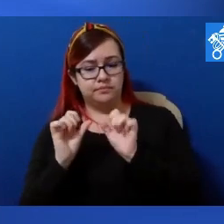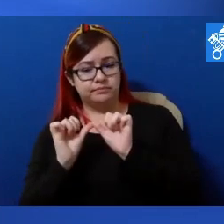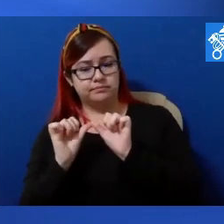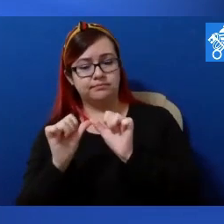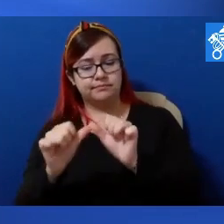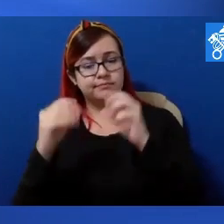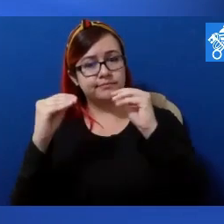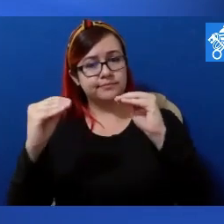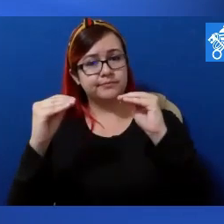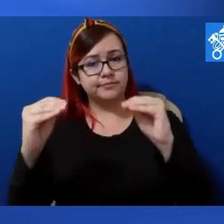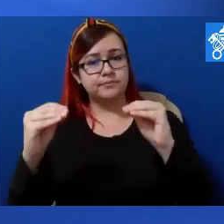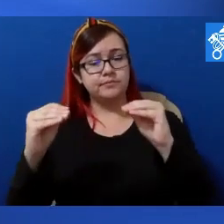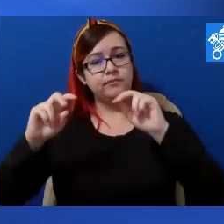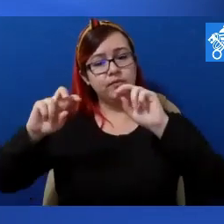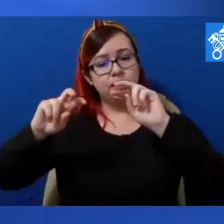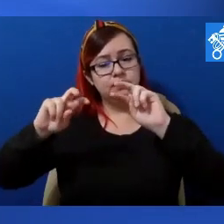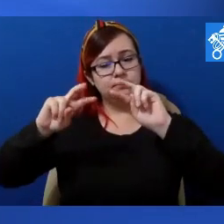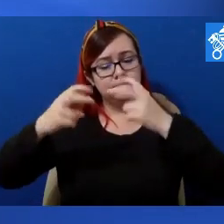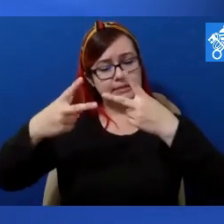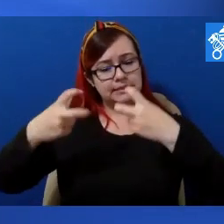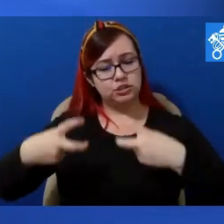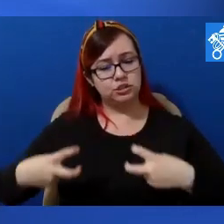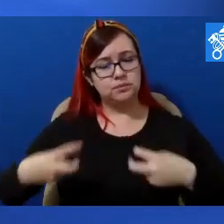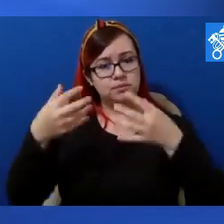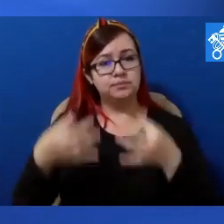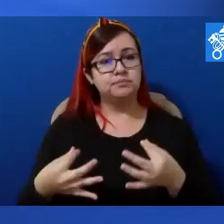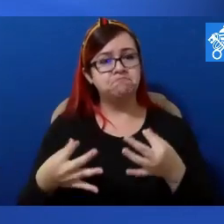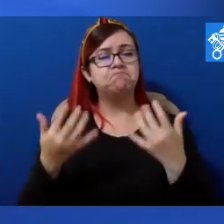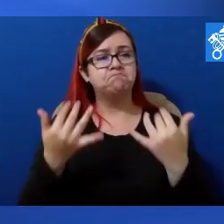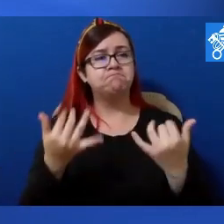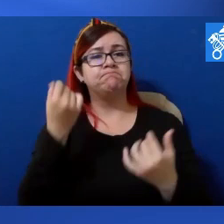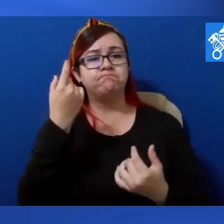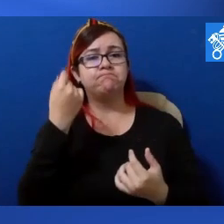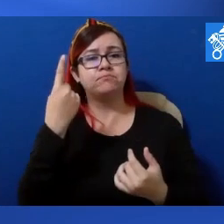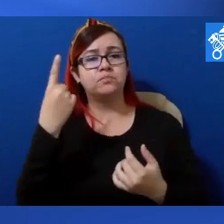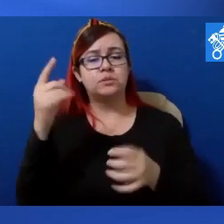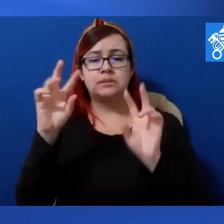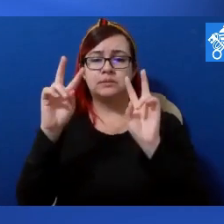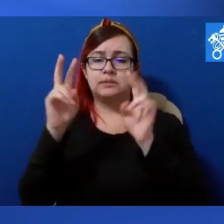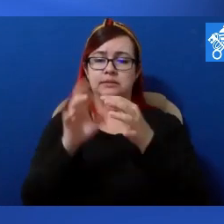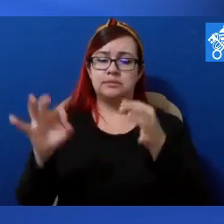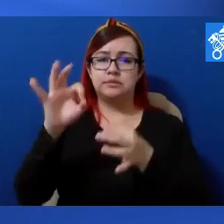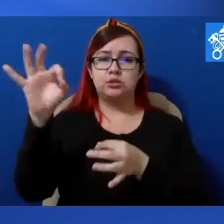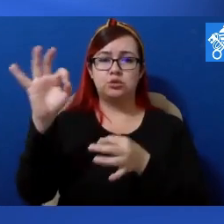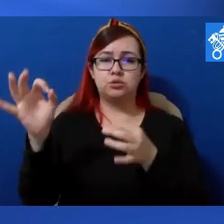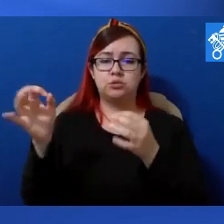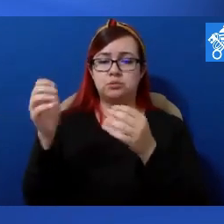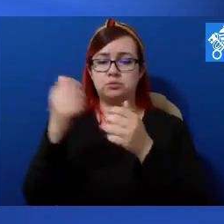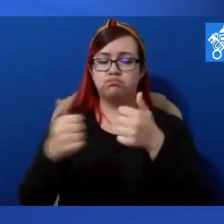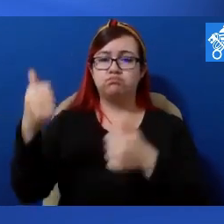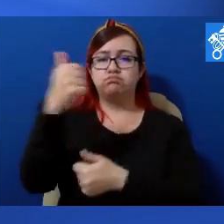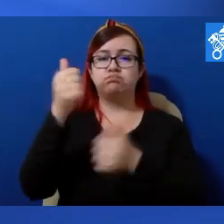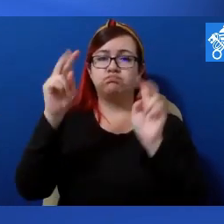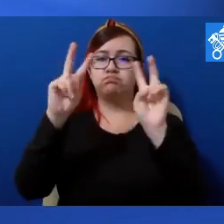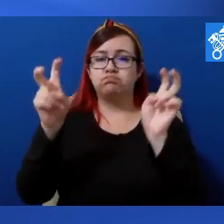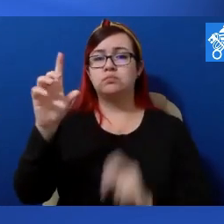Dear brothers and sisters, in our continuing catechesis on discernment, we now consider what the spiritual